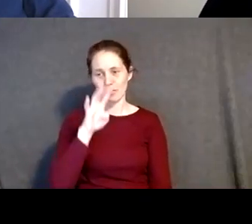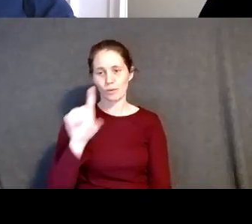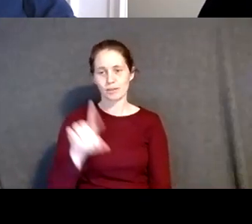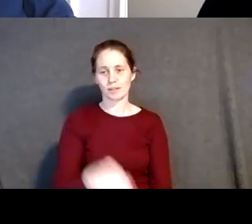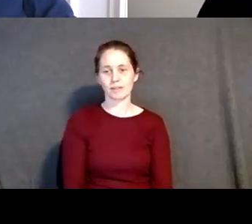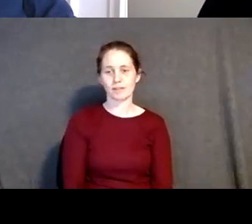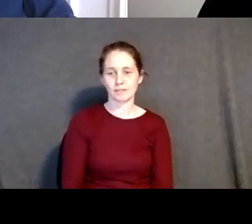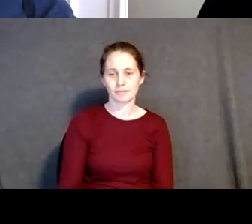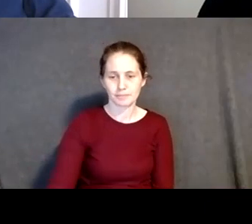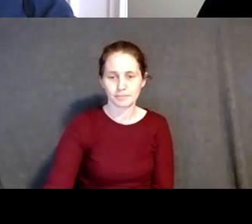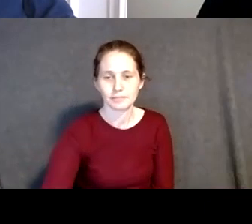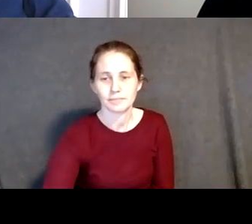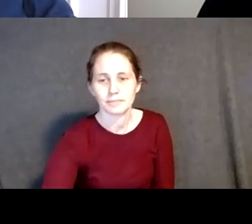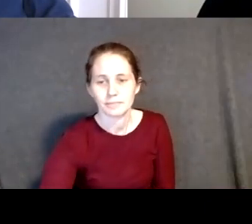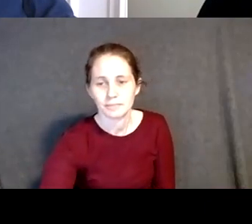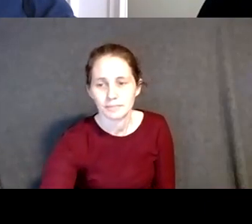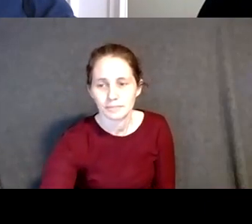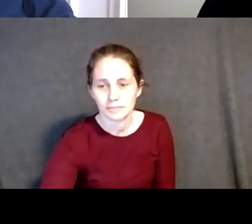$88,698.41.